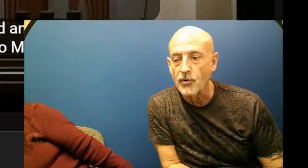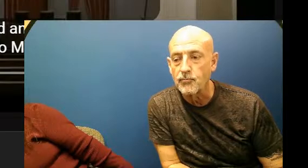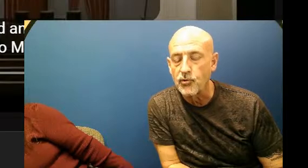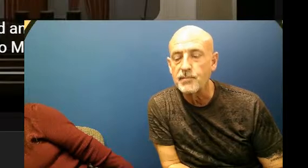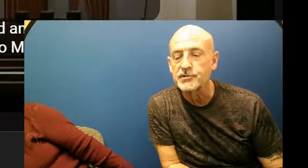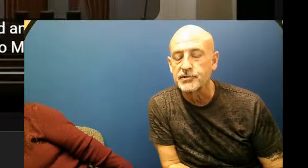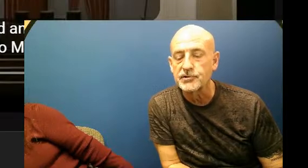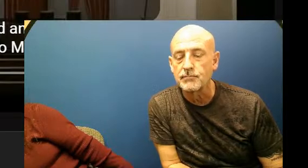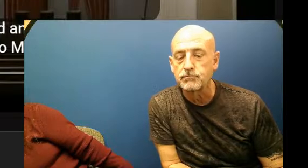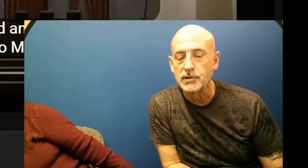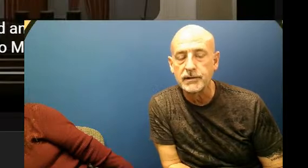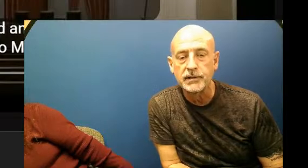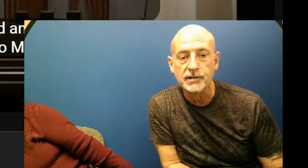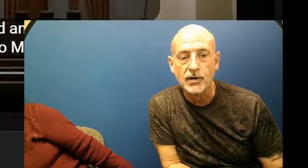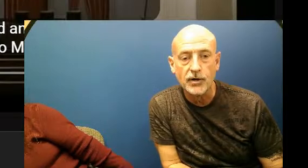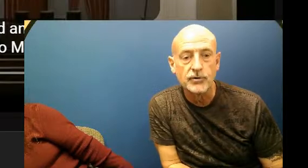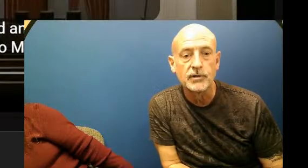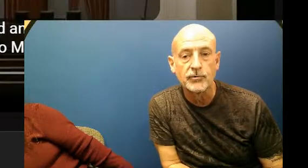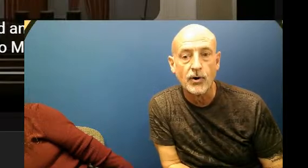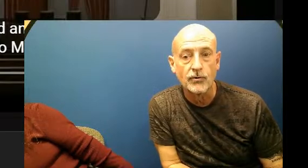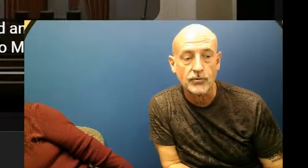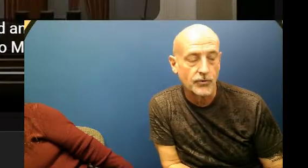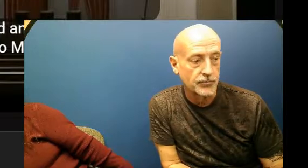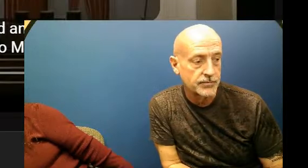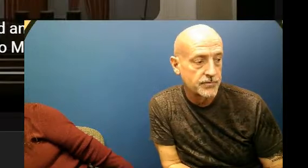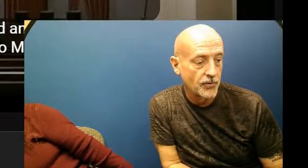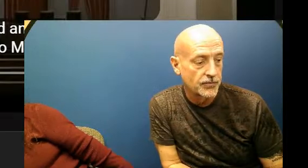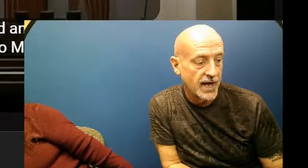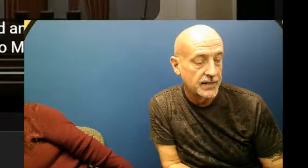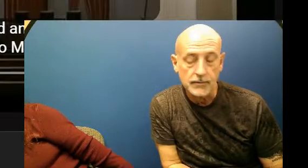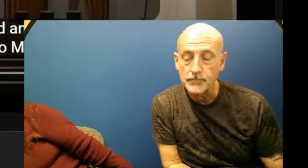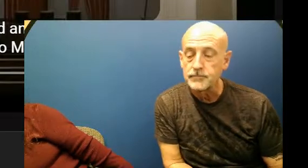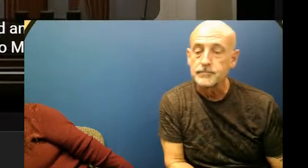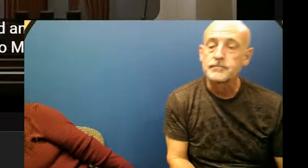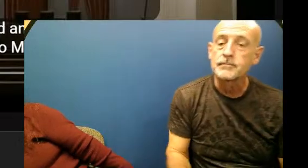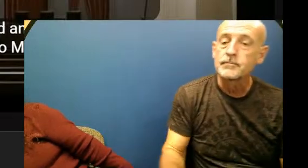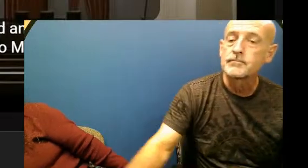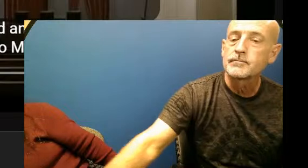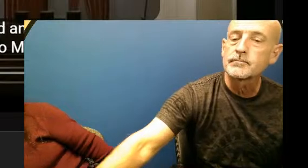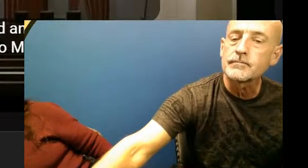her premise is completely and utterly wrong on that.